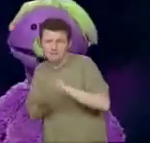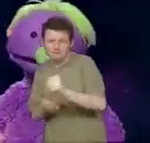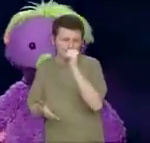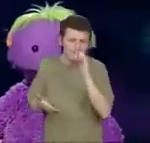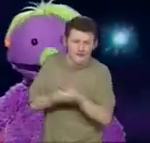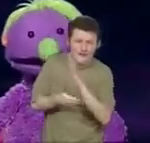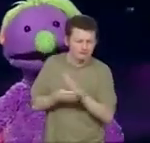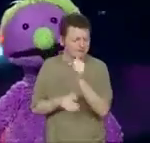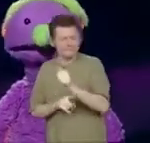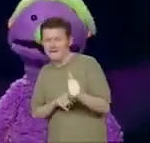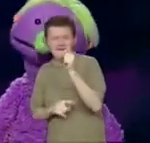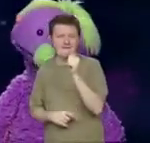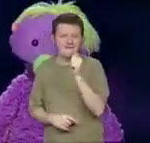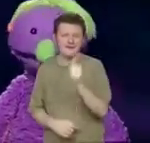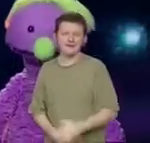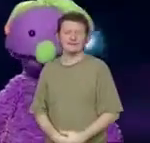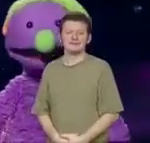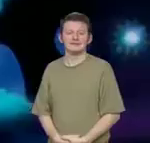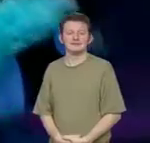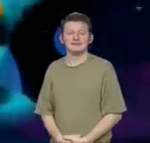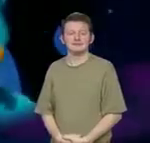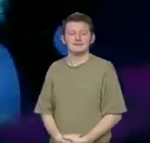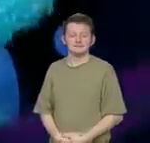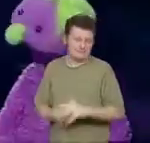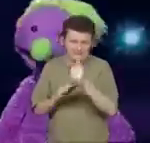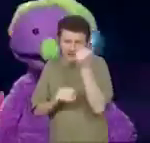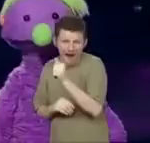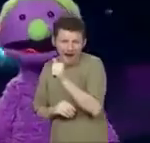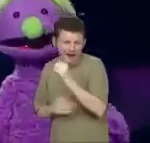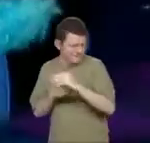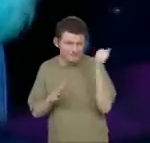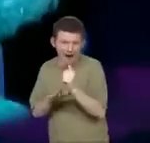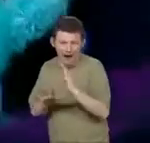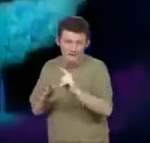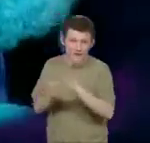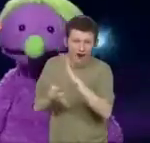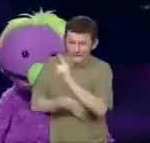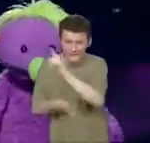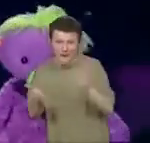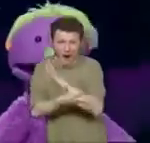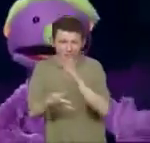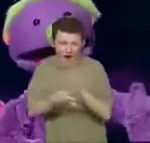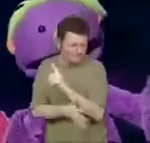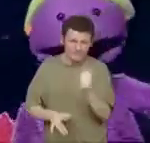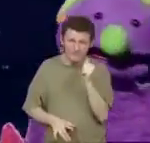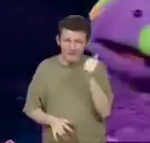fun. They know. They're smart. They're smart. They're fun. They're fun. They